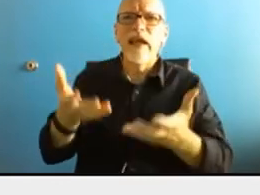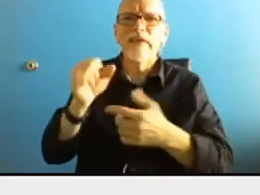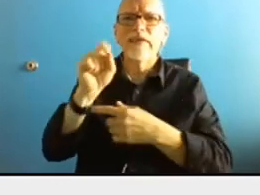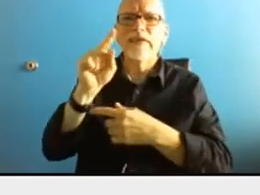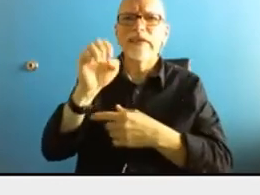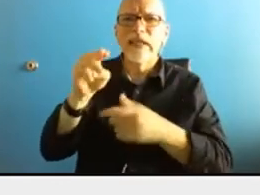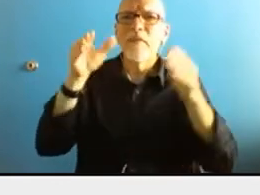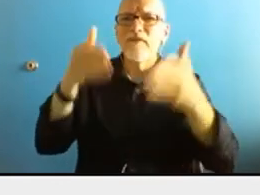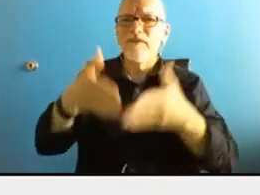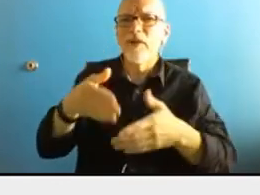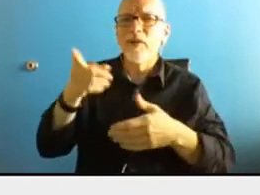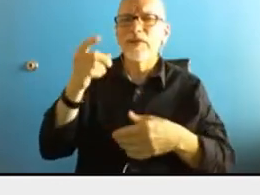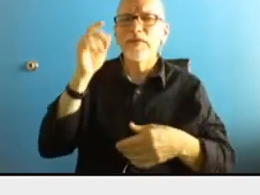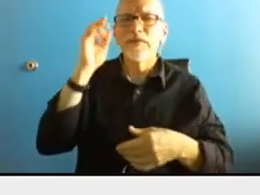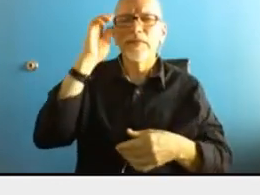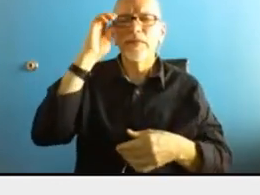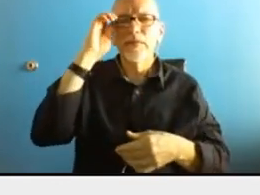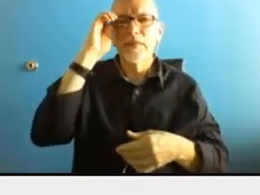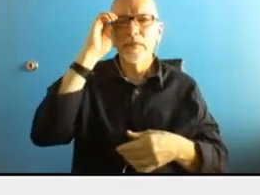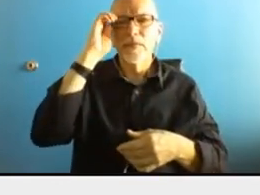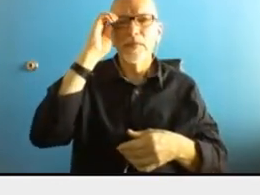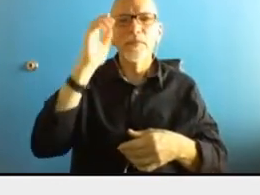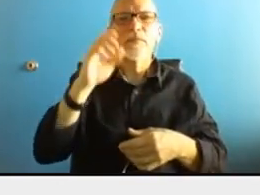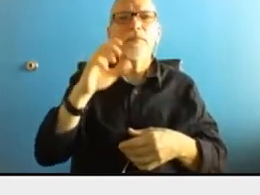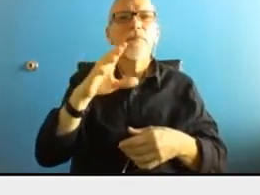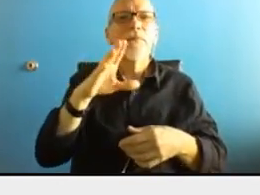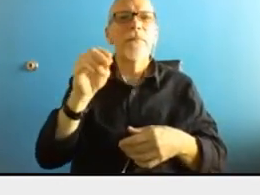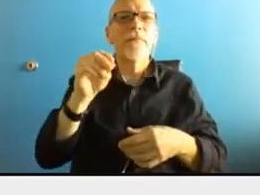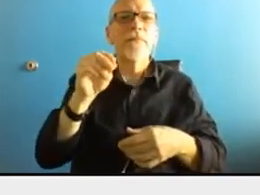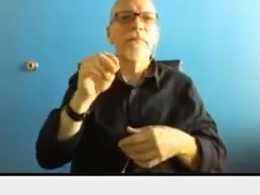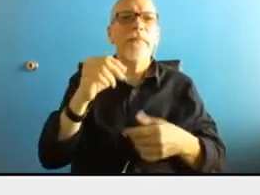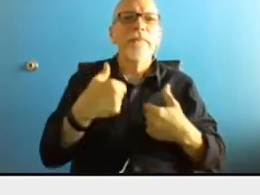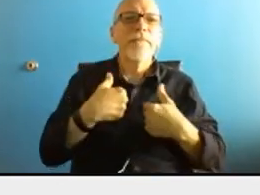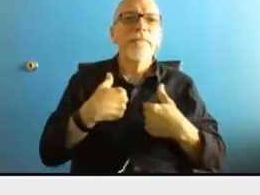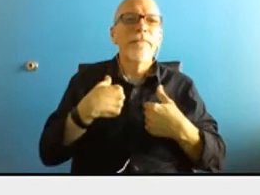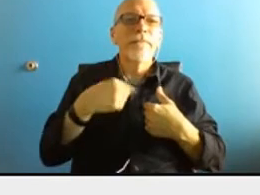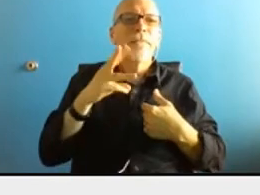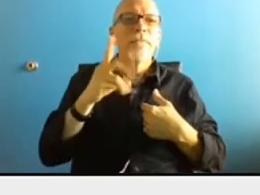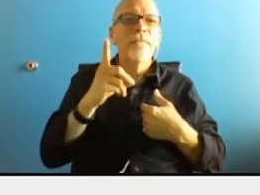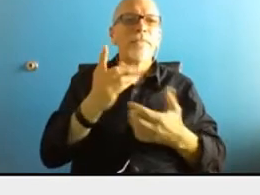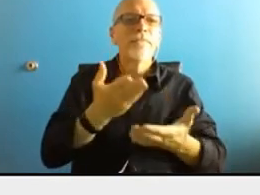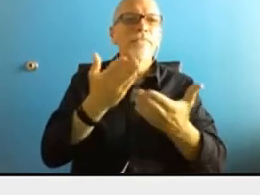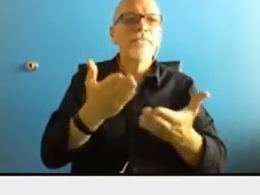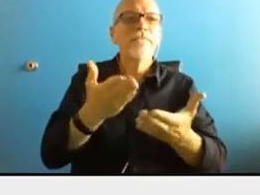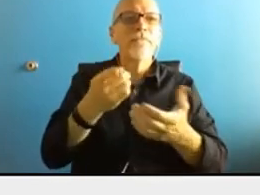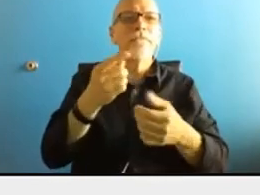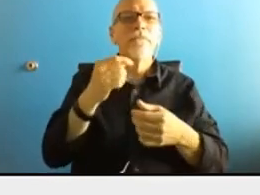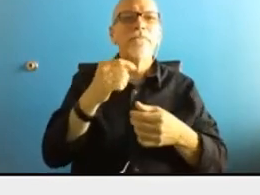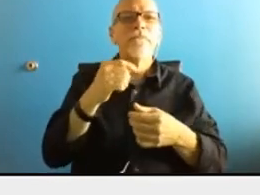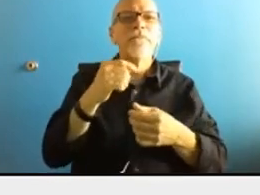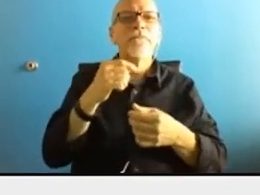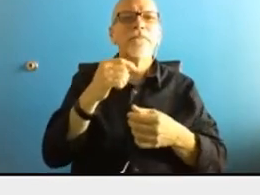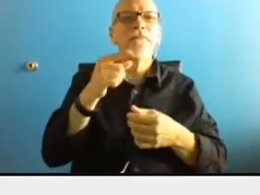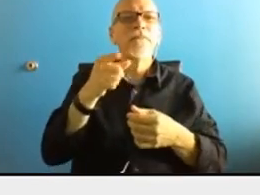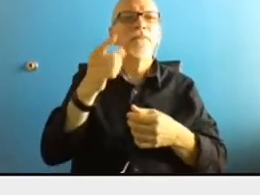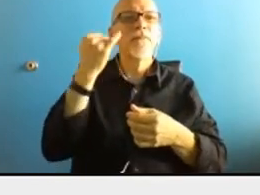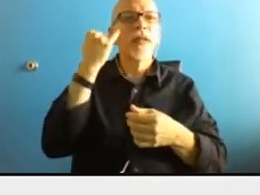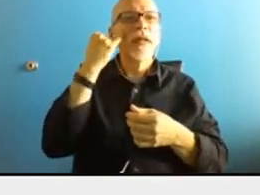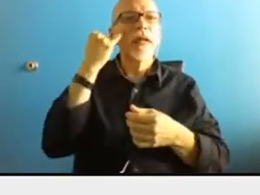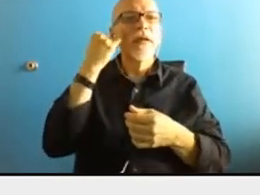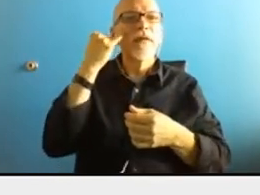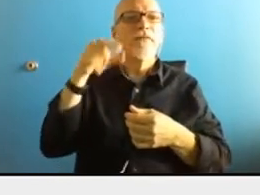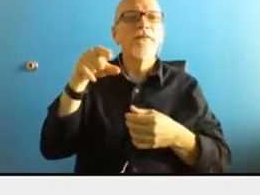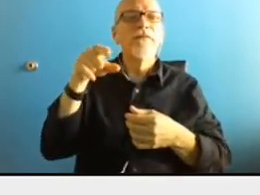focused. And so I would say that, that if